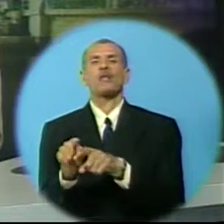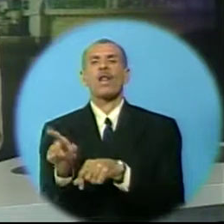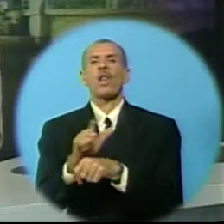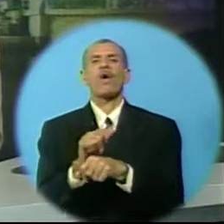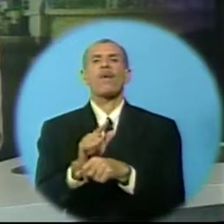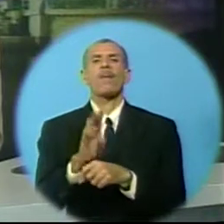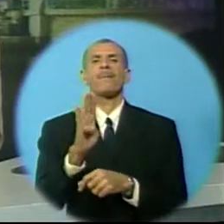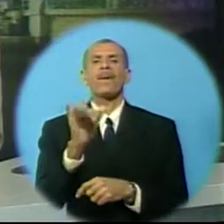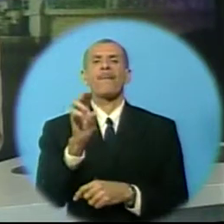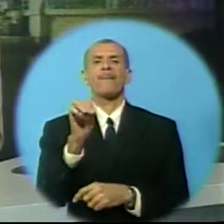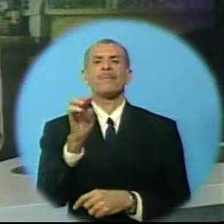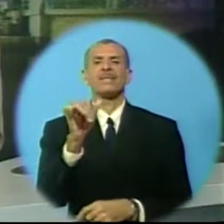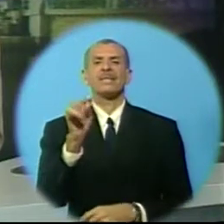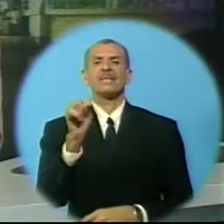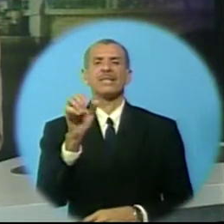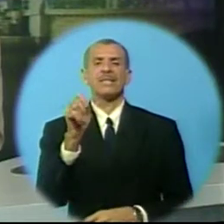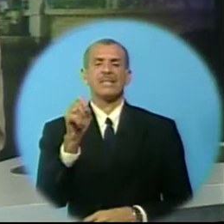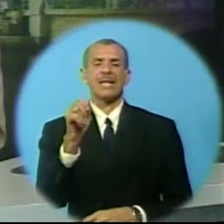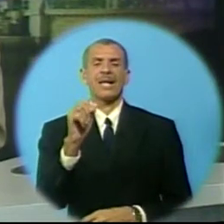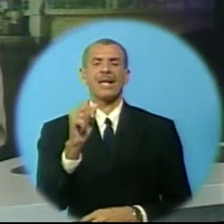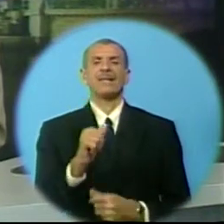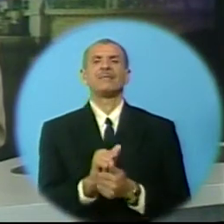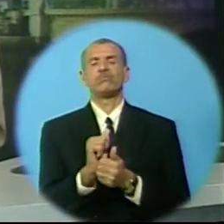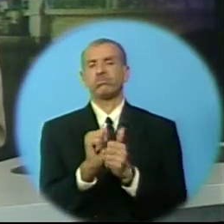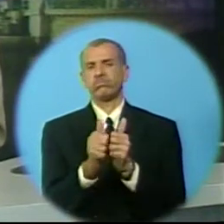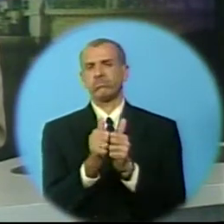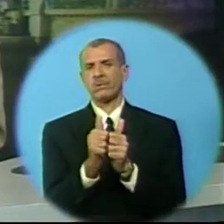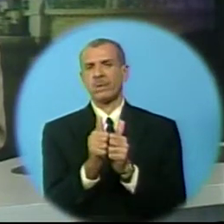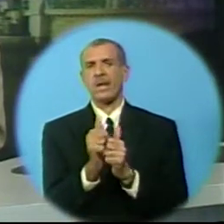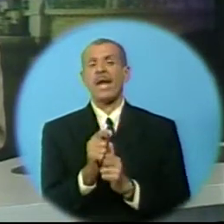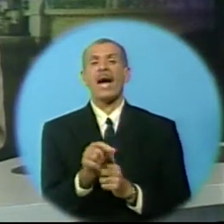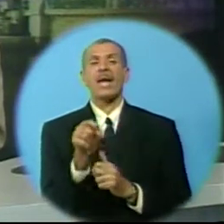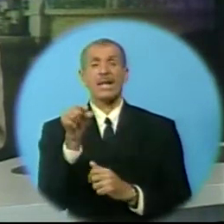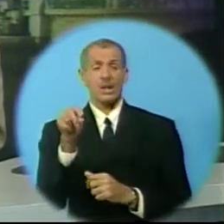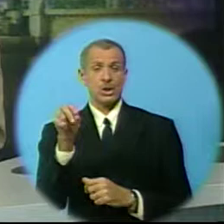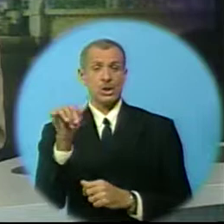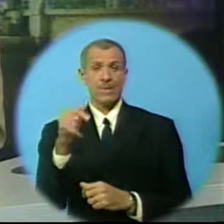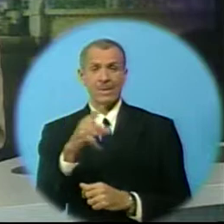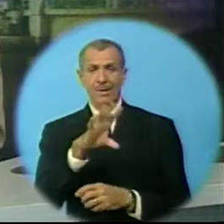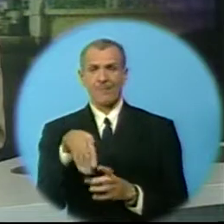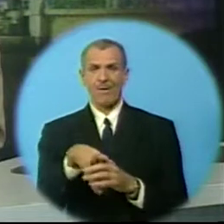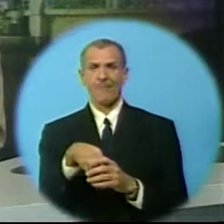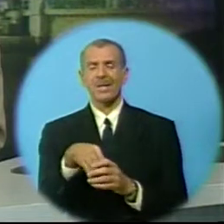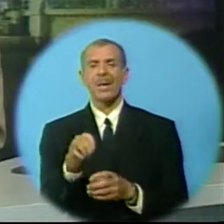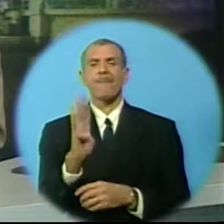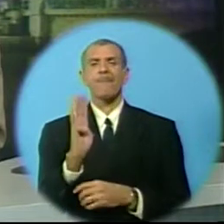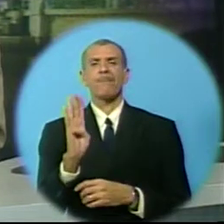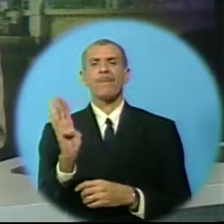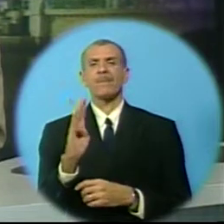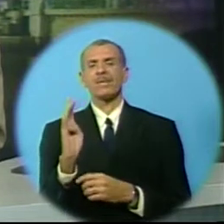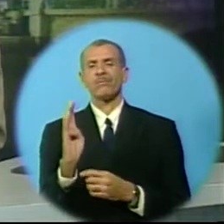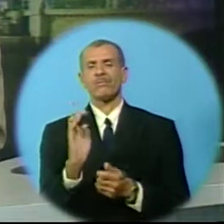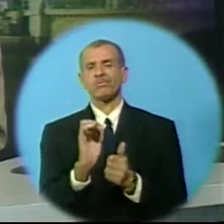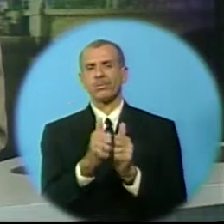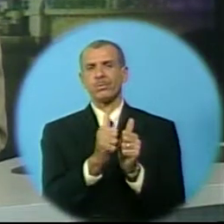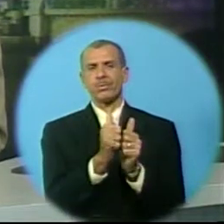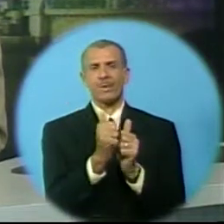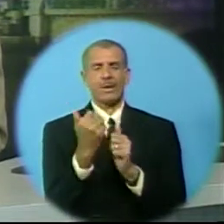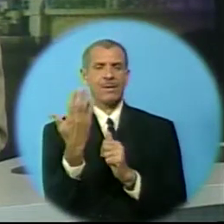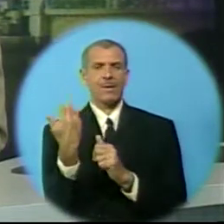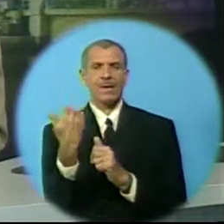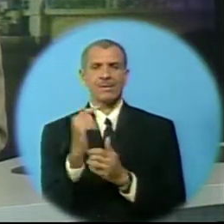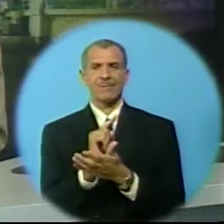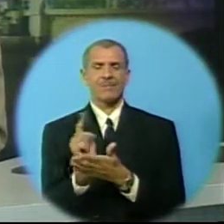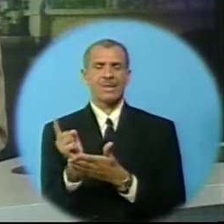local badminton competition. Now visiting the Wildy Gym where they have been engaged in the Barbados Open Badminton Tournament over the last couple of days